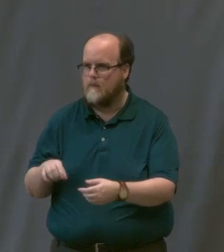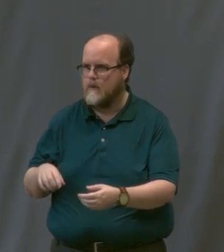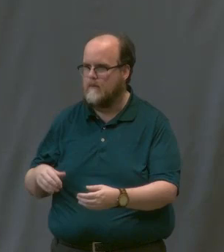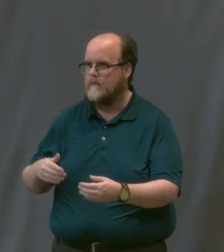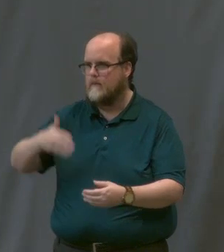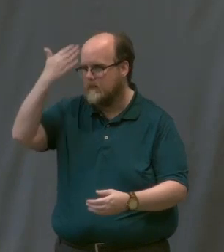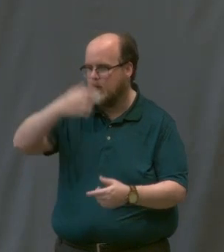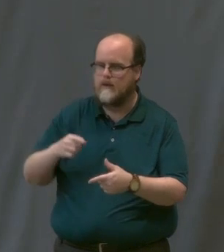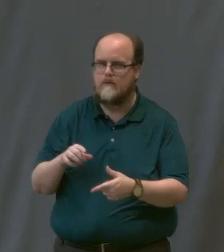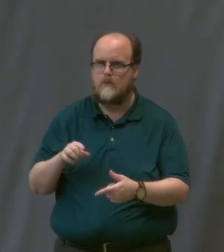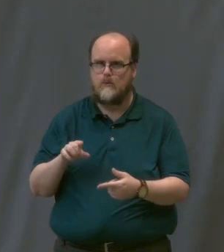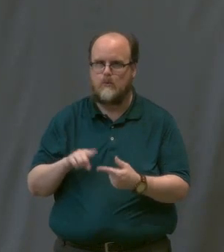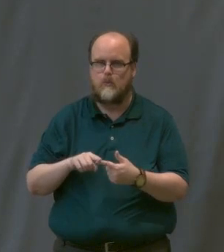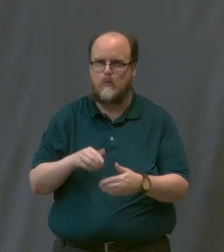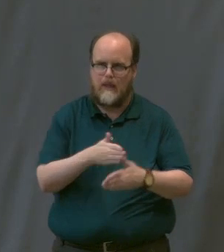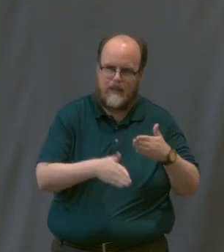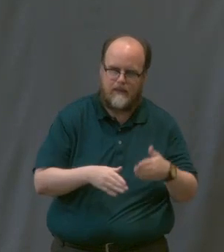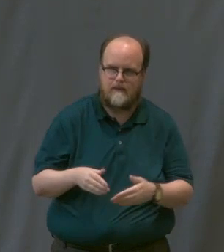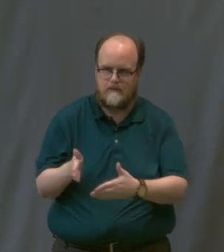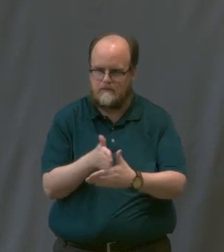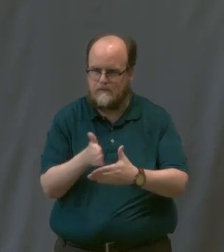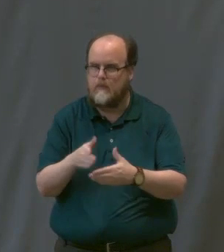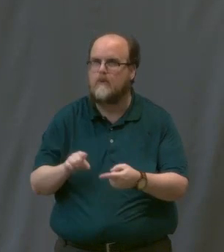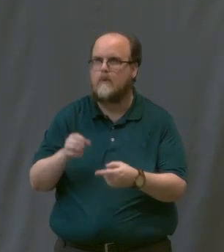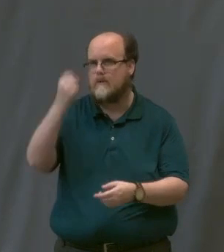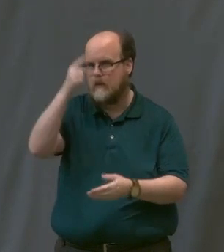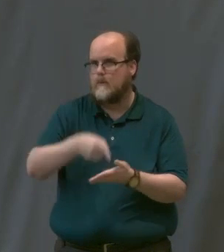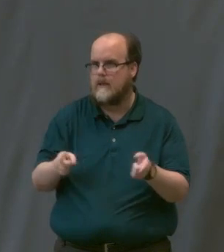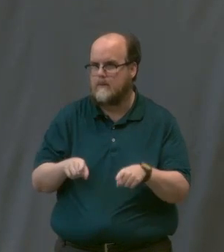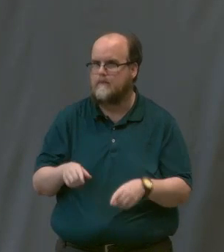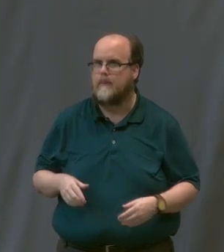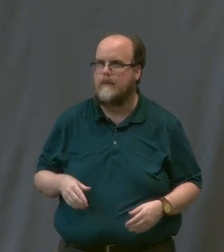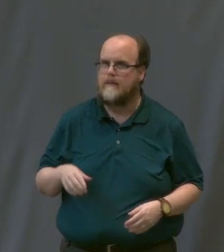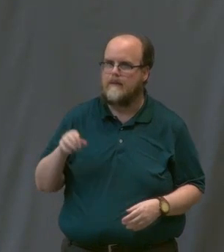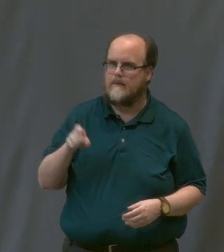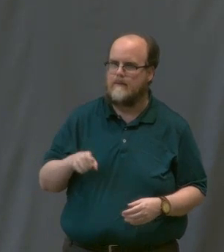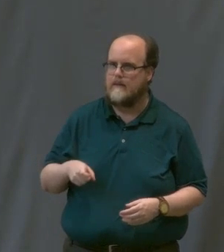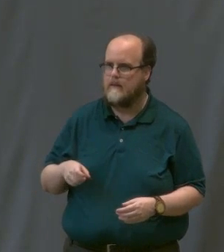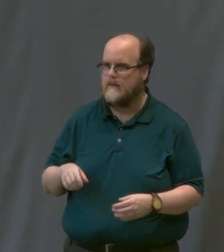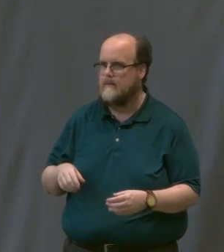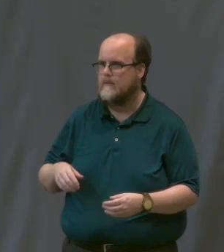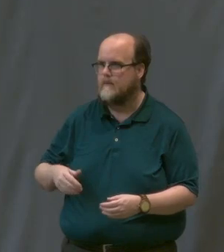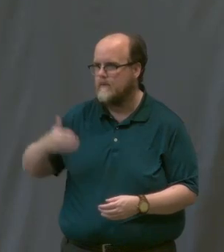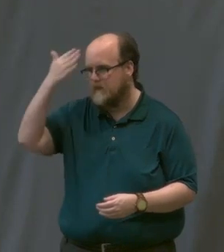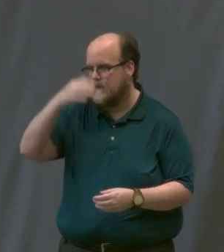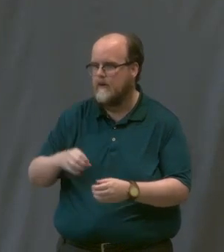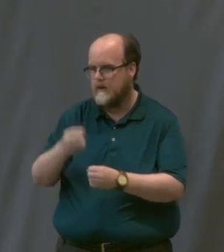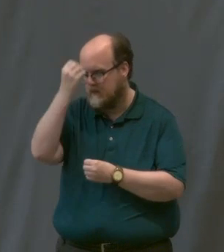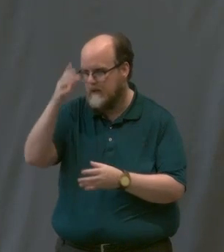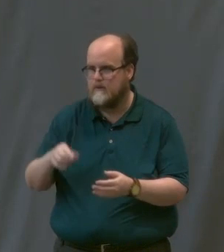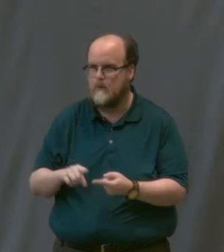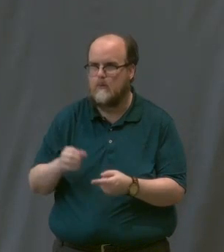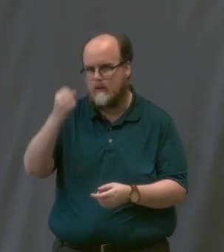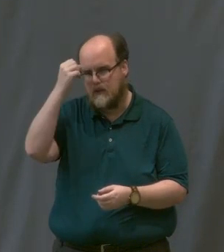to be able to understand basically what's going on. You've got to use some front-end information to understand things in later